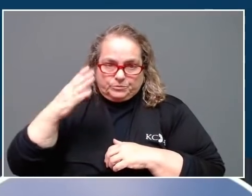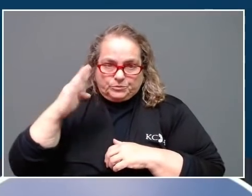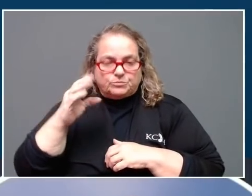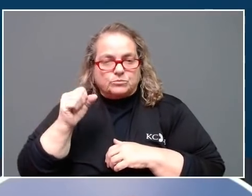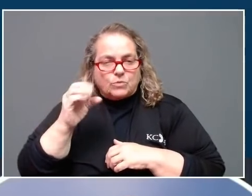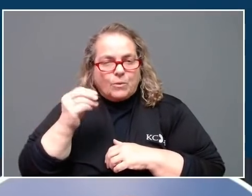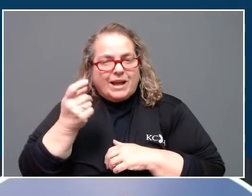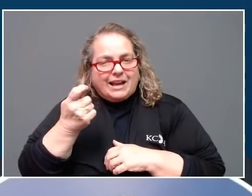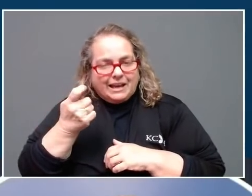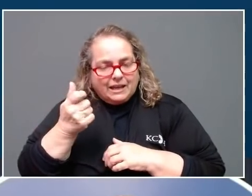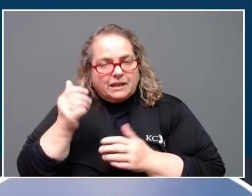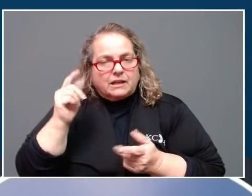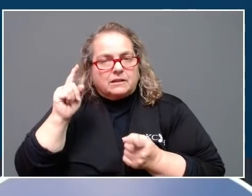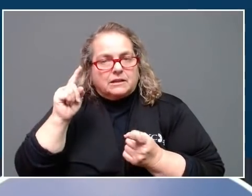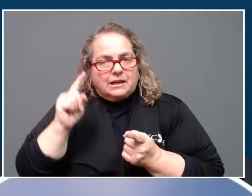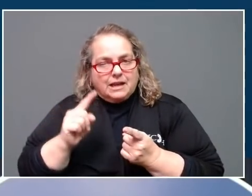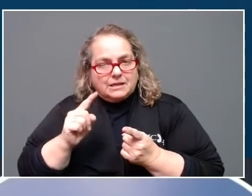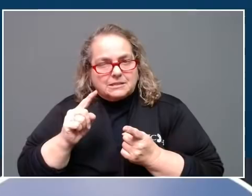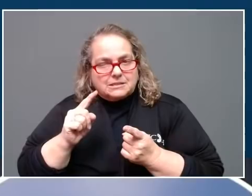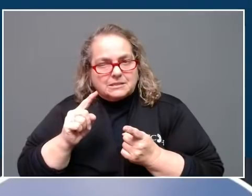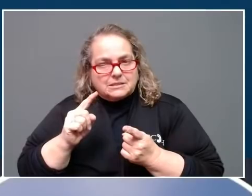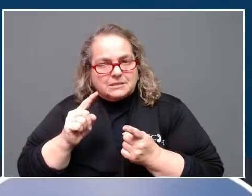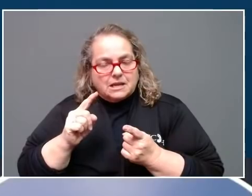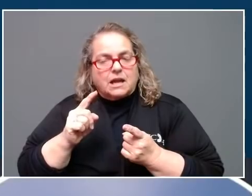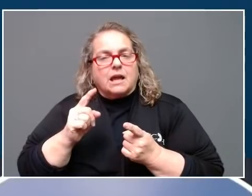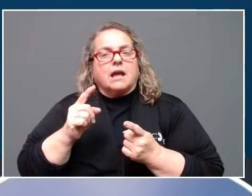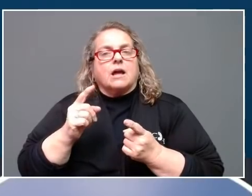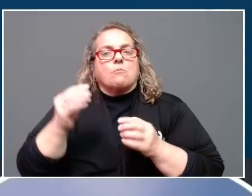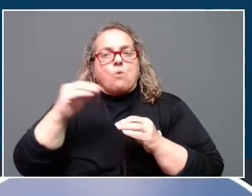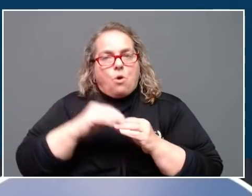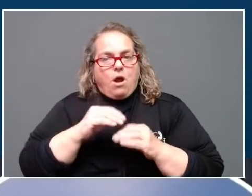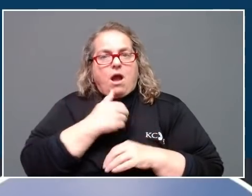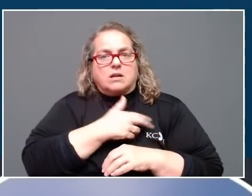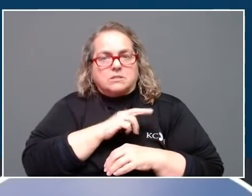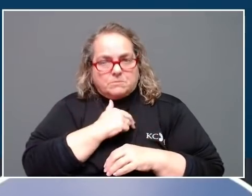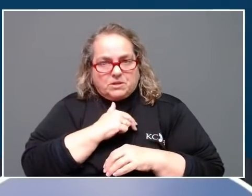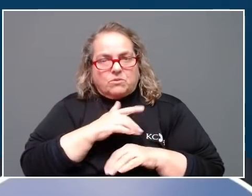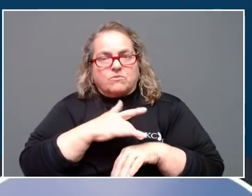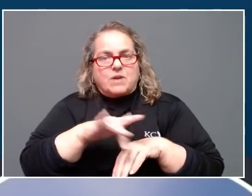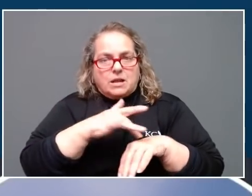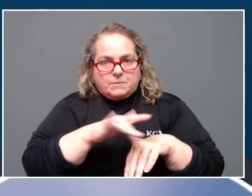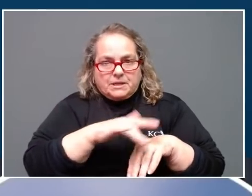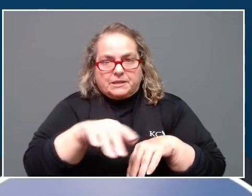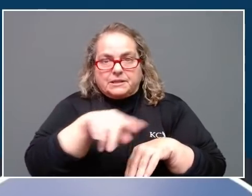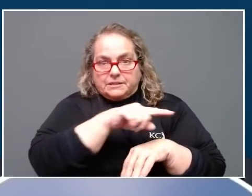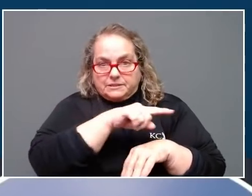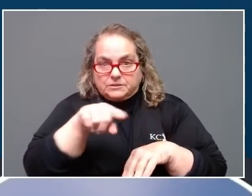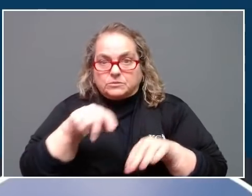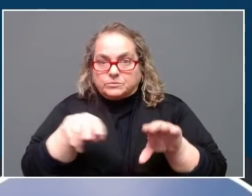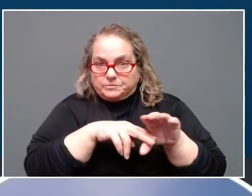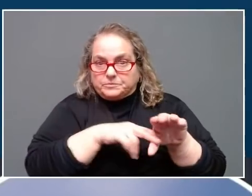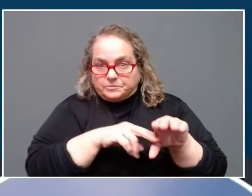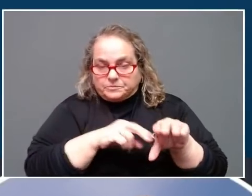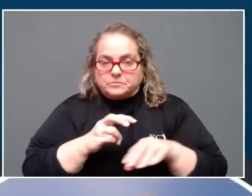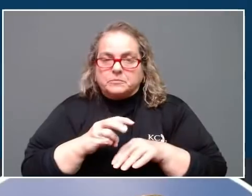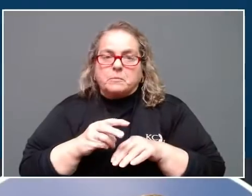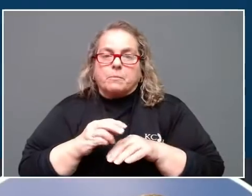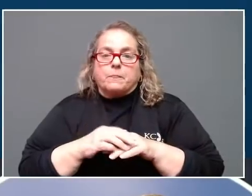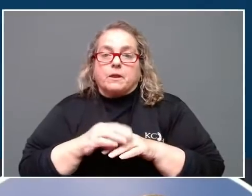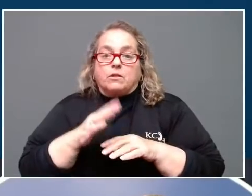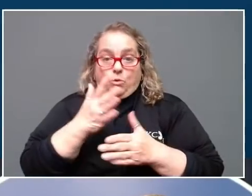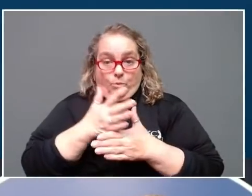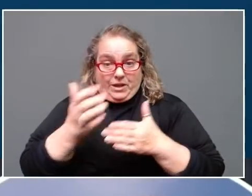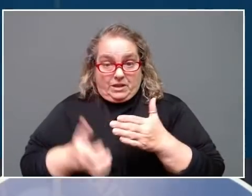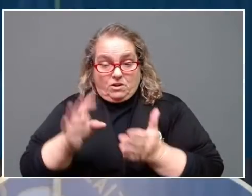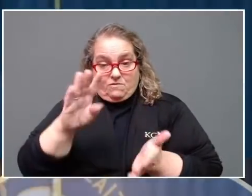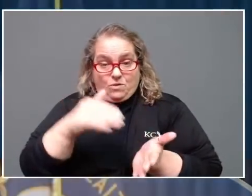loosening, a little bit better on the hospital side. Over the weekend, 4,307